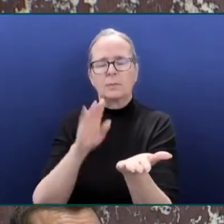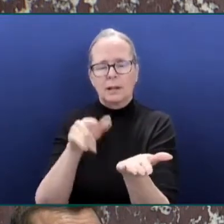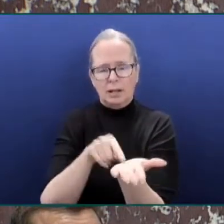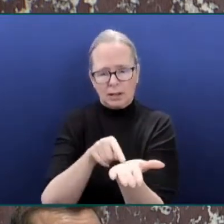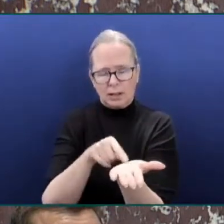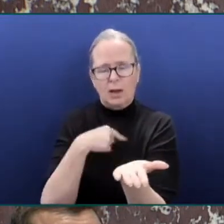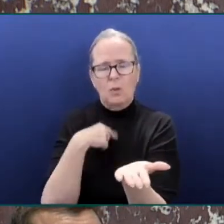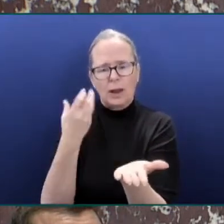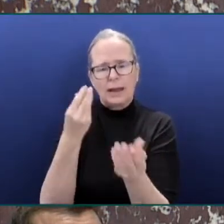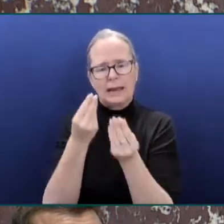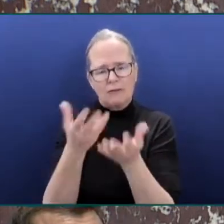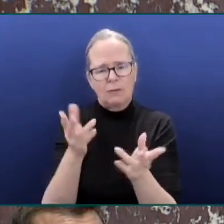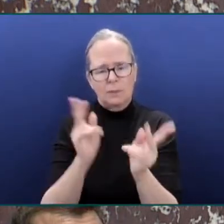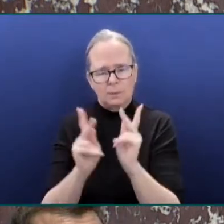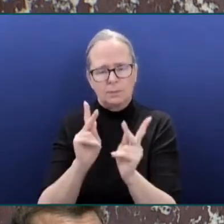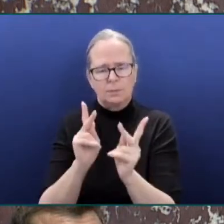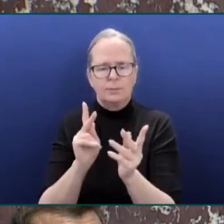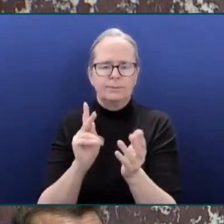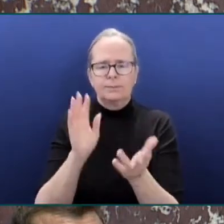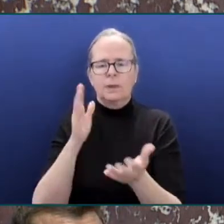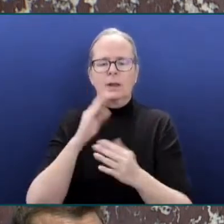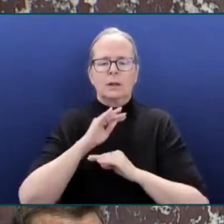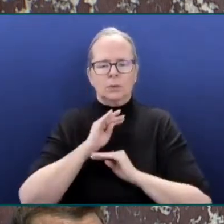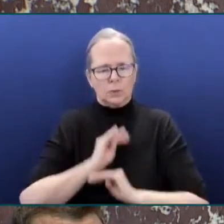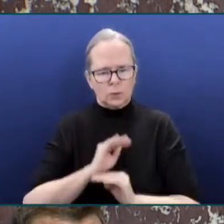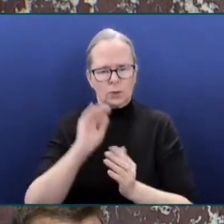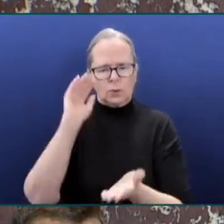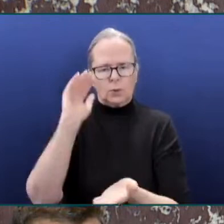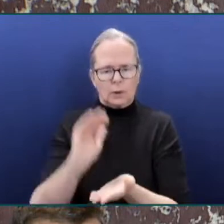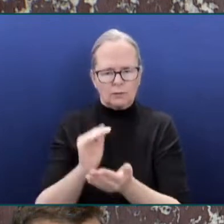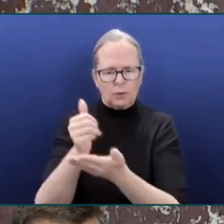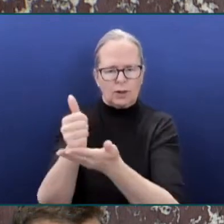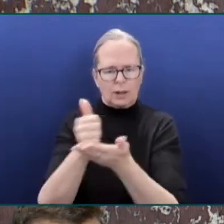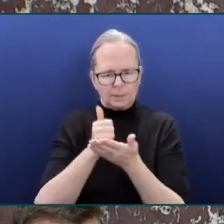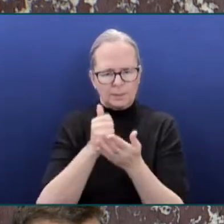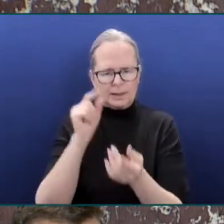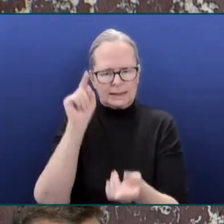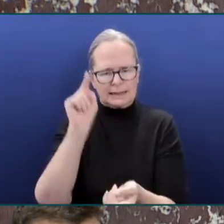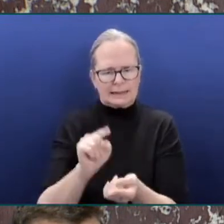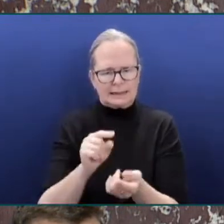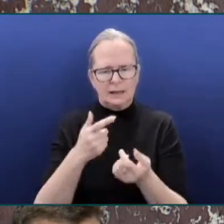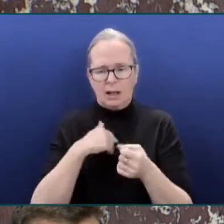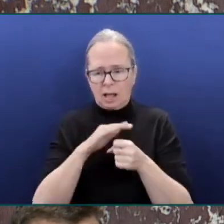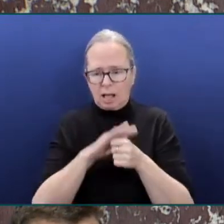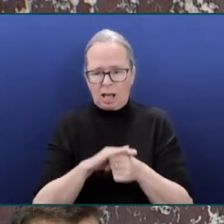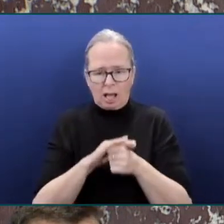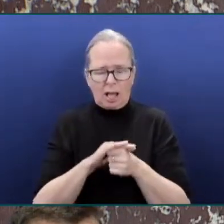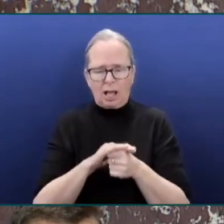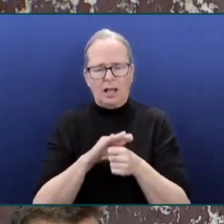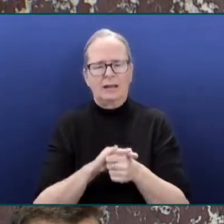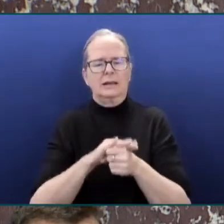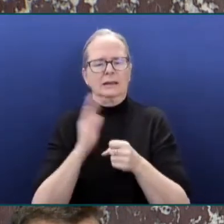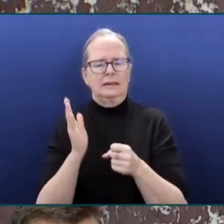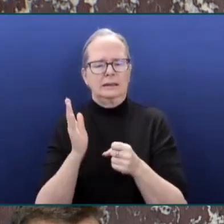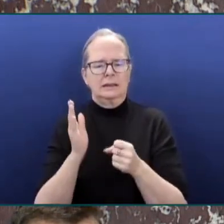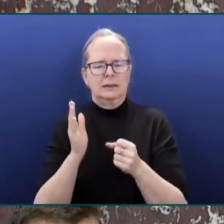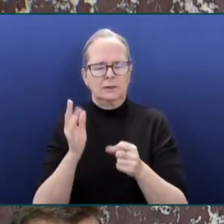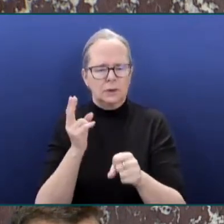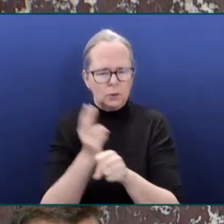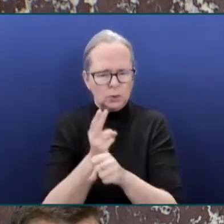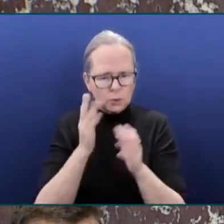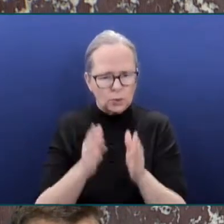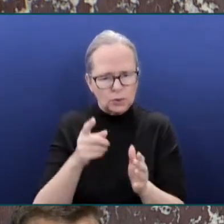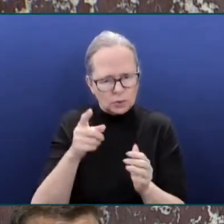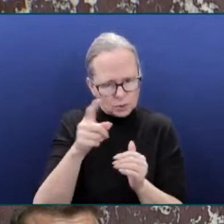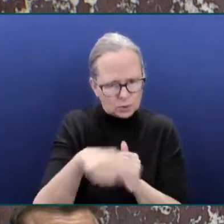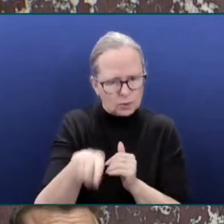are high, relieving pressure on both the consumers and the supply chain. It's a straightforward measure, Mr. Speaker, that could immediately